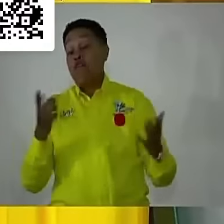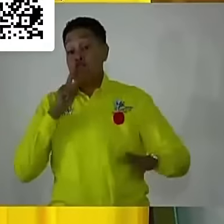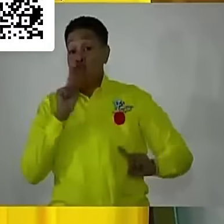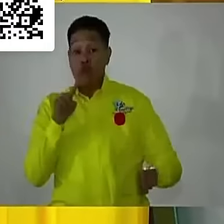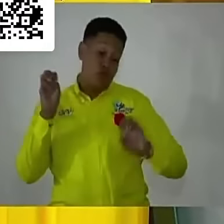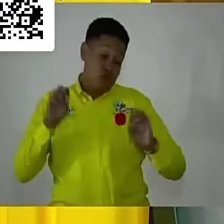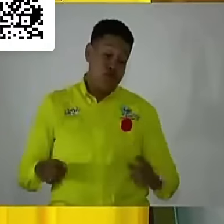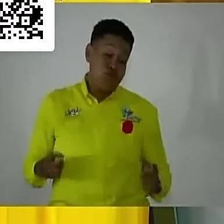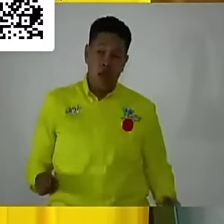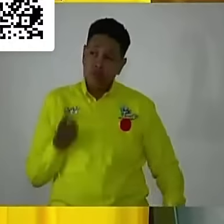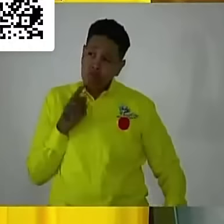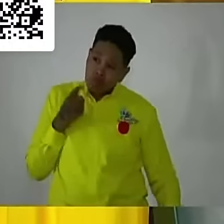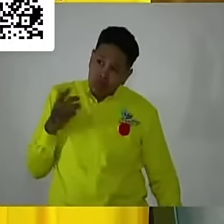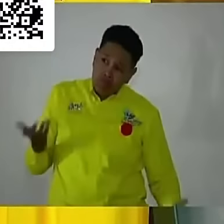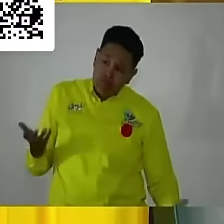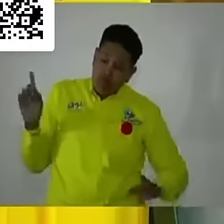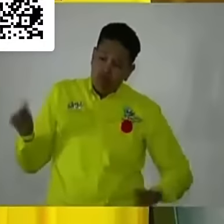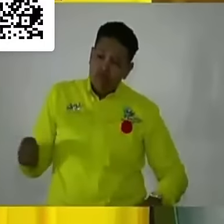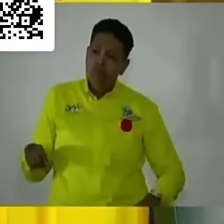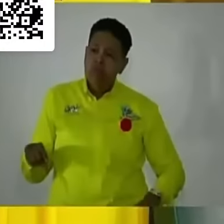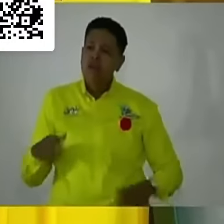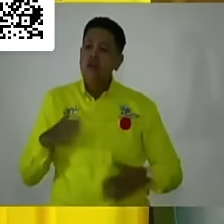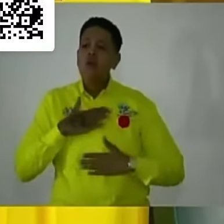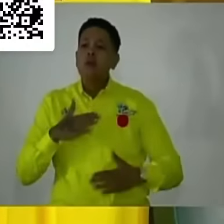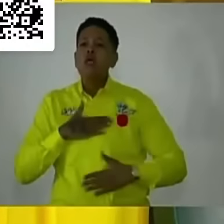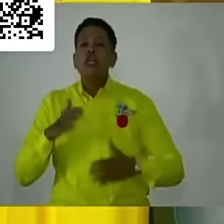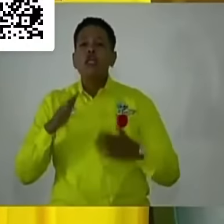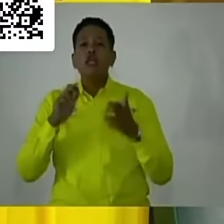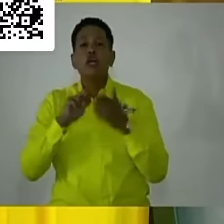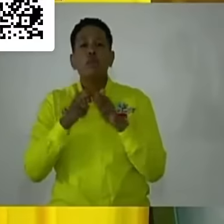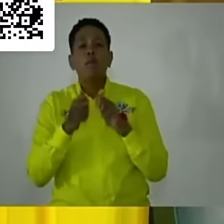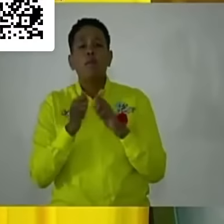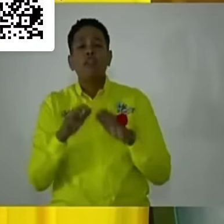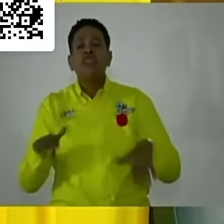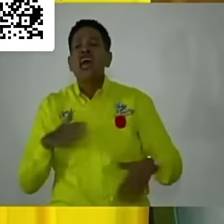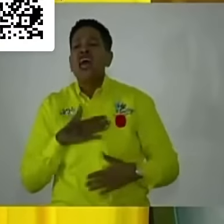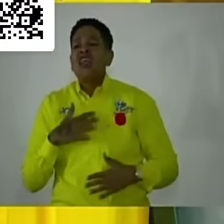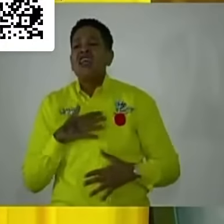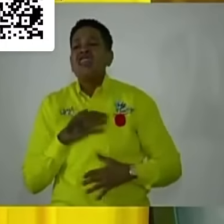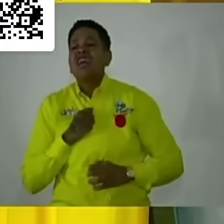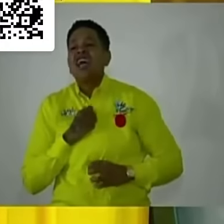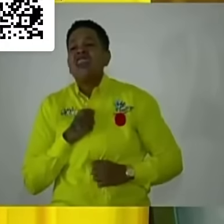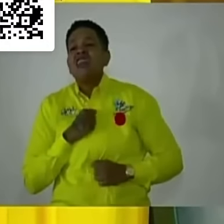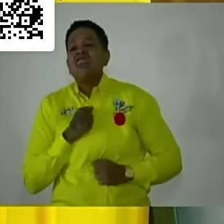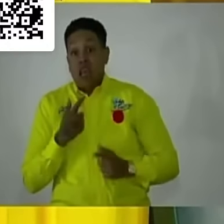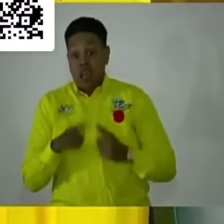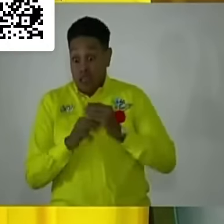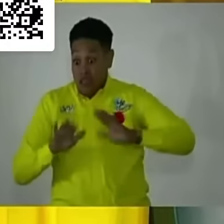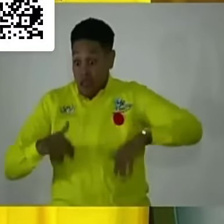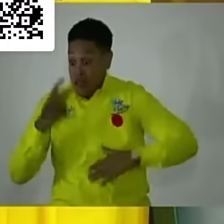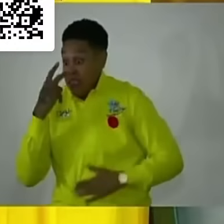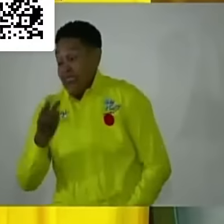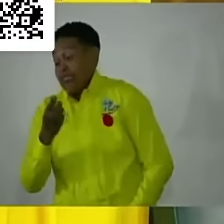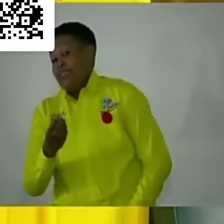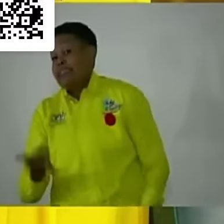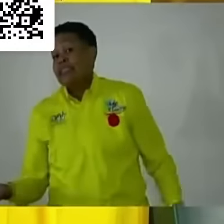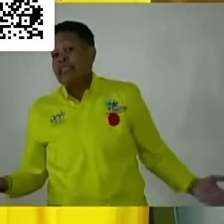reports of breathing problems among their children. And to that extent, we have not seen